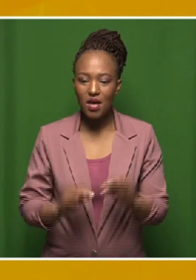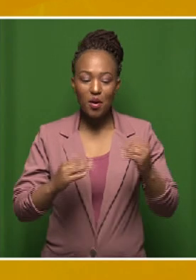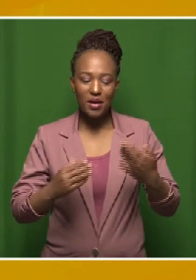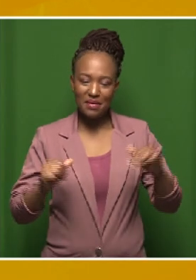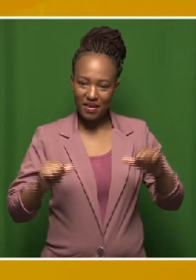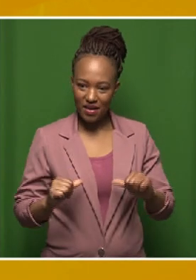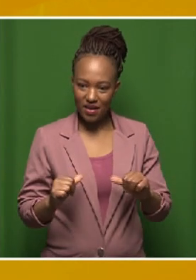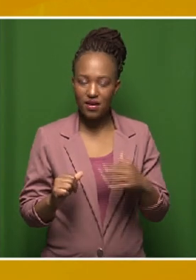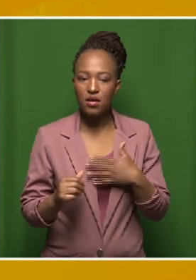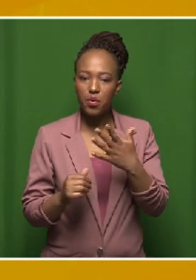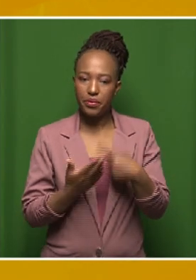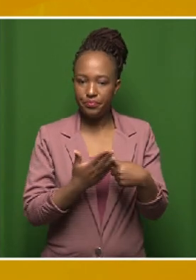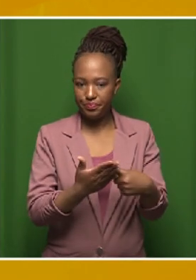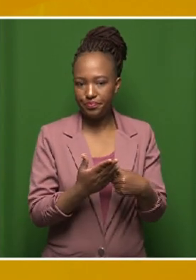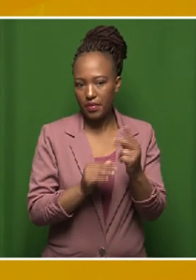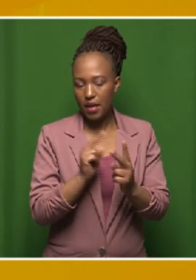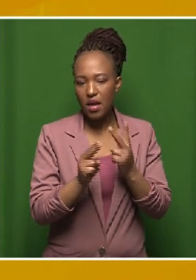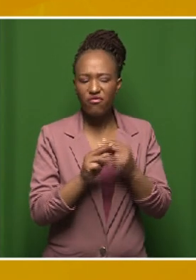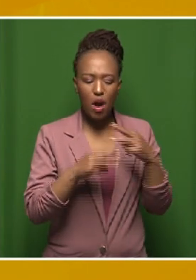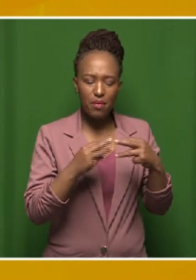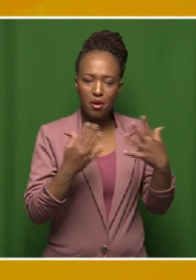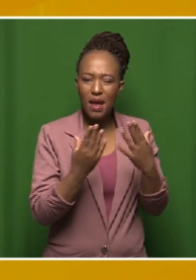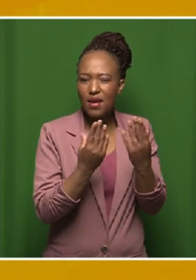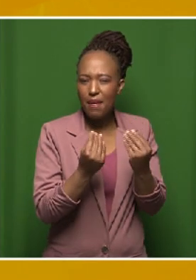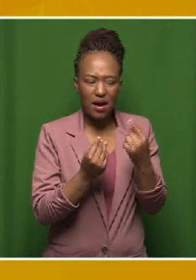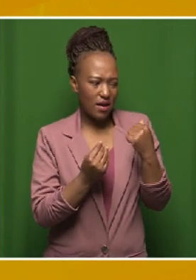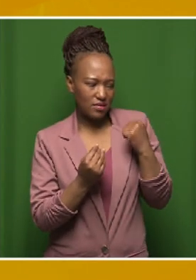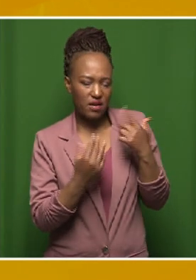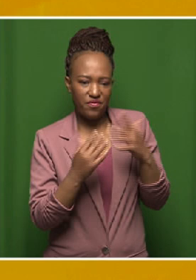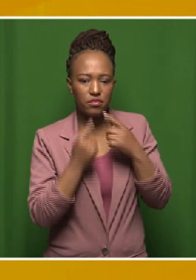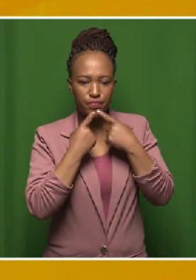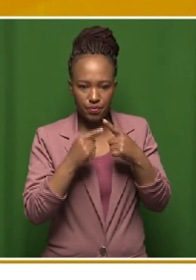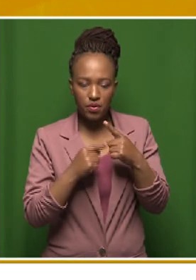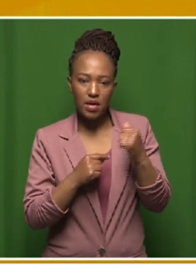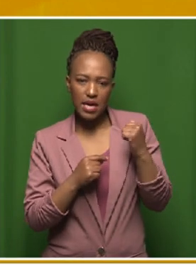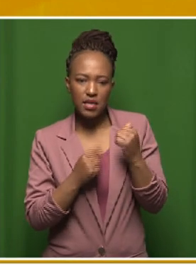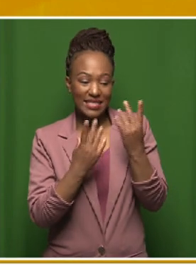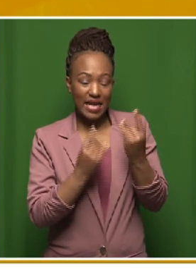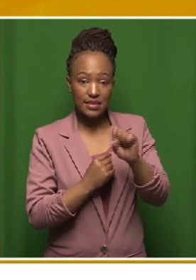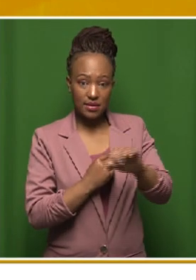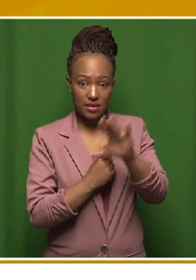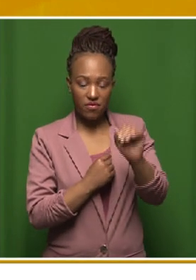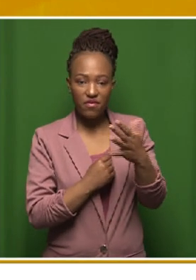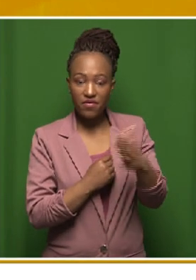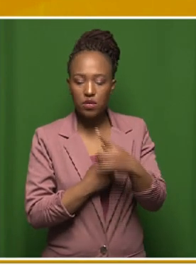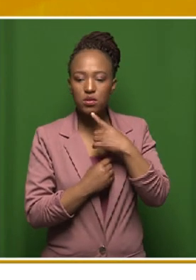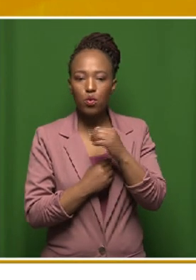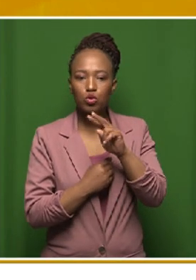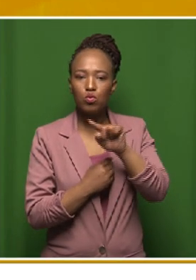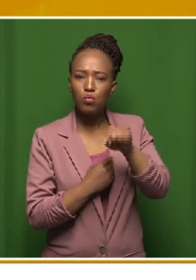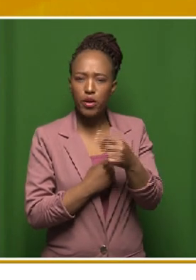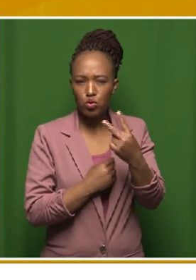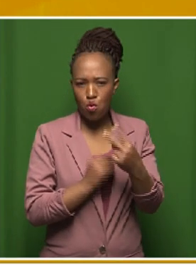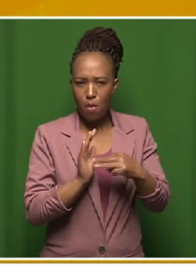Back, everybody. Let's get into those unemployment figures that were released yesterday. And according to Statistics South Africa, 2.2 million